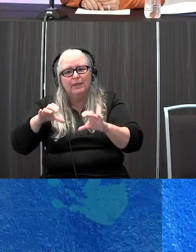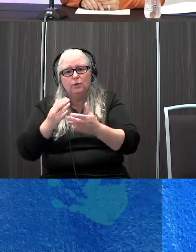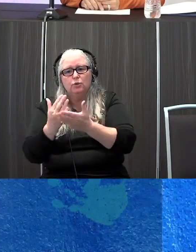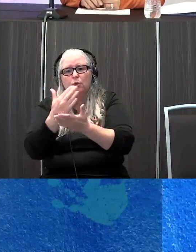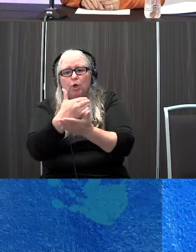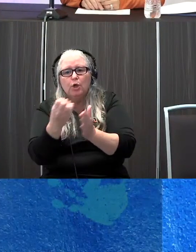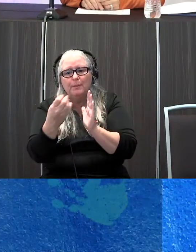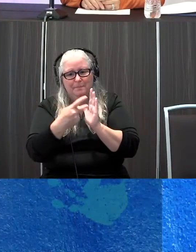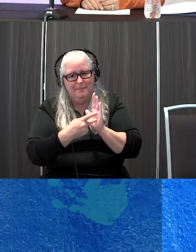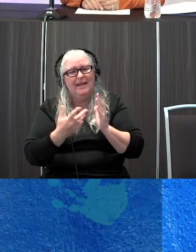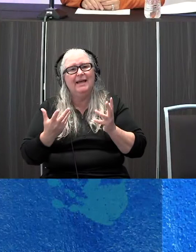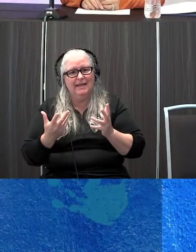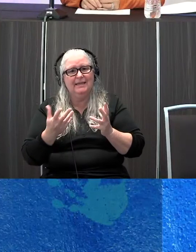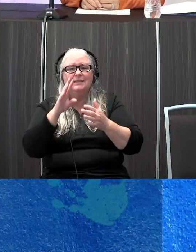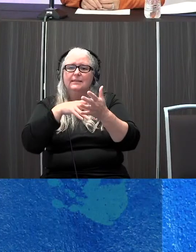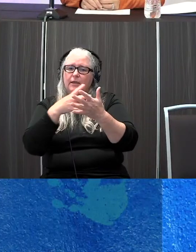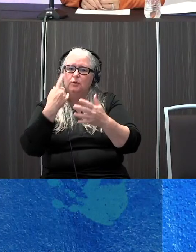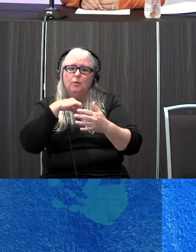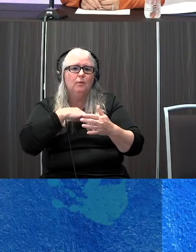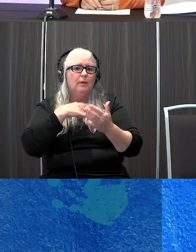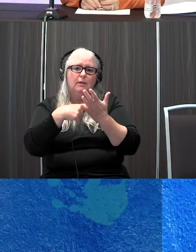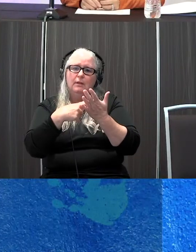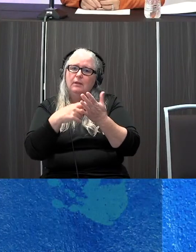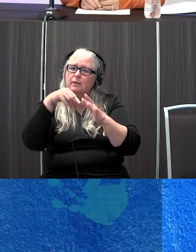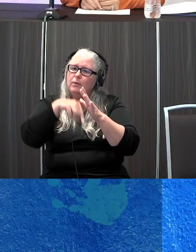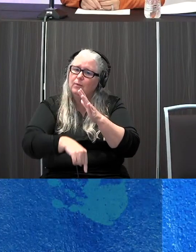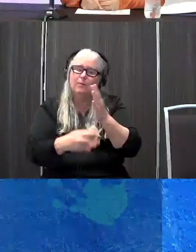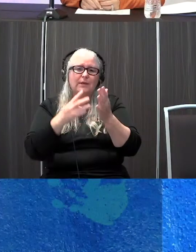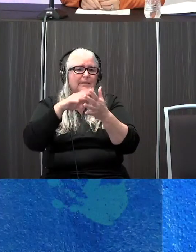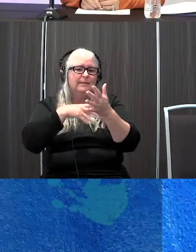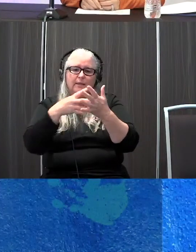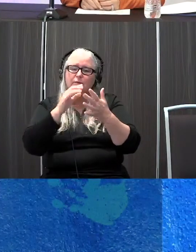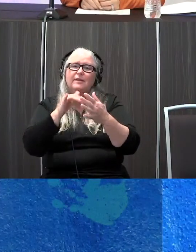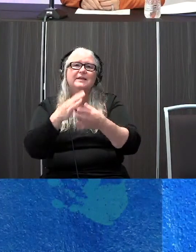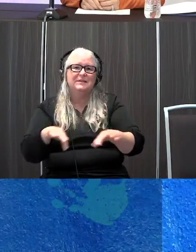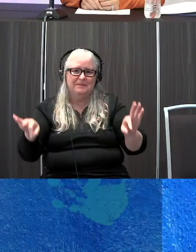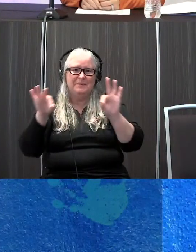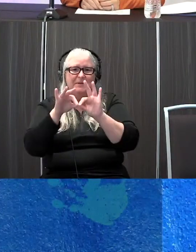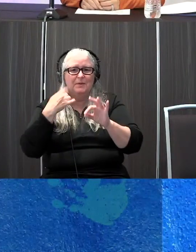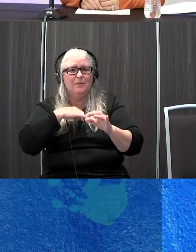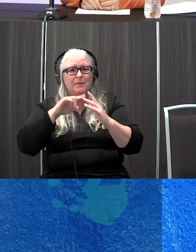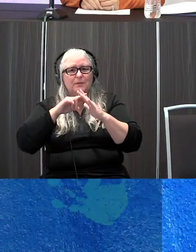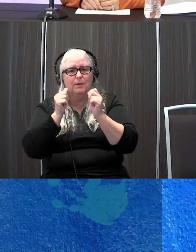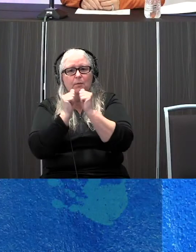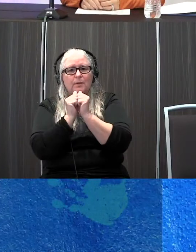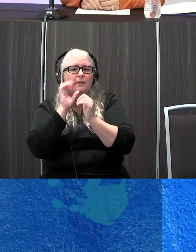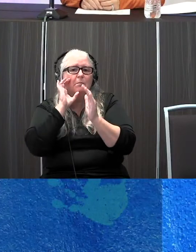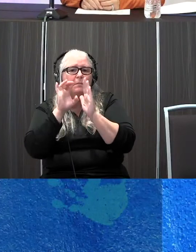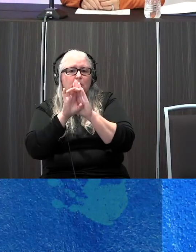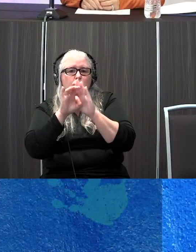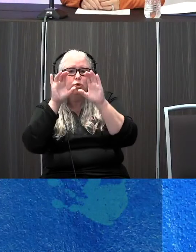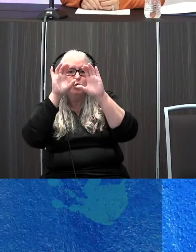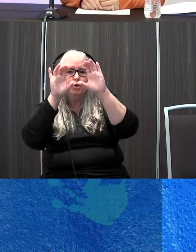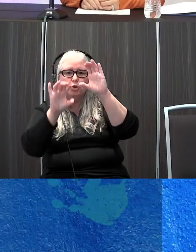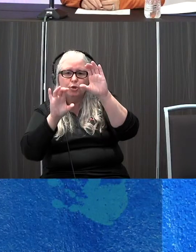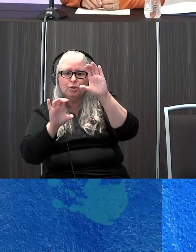helpful. Schedules, we've talked a lot about schedules. And that's huge. We started with picture schedules with Cole, and we have